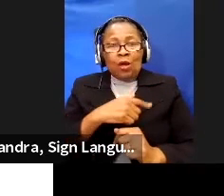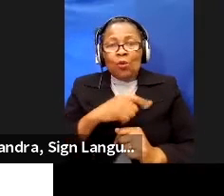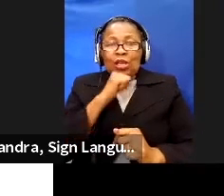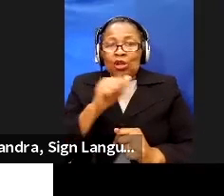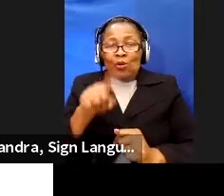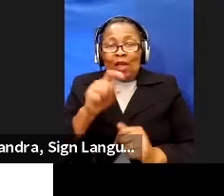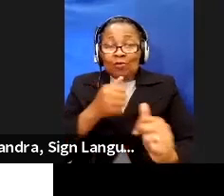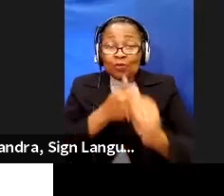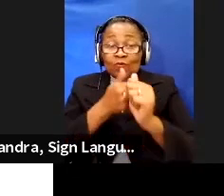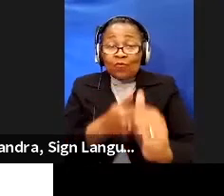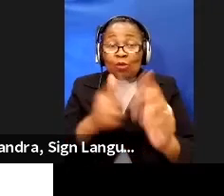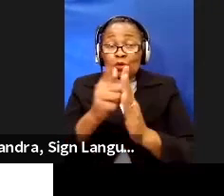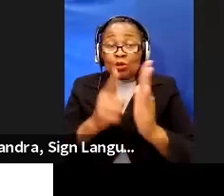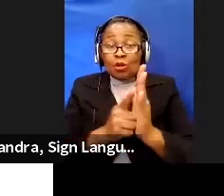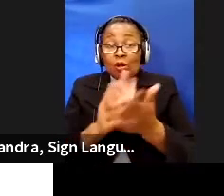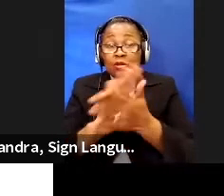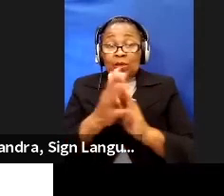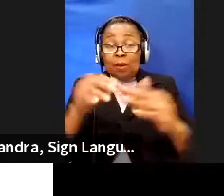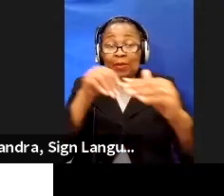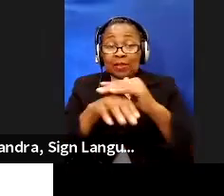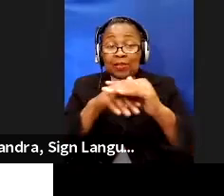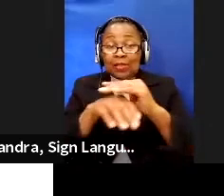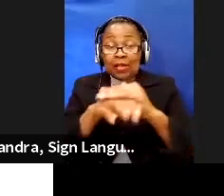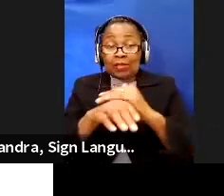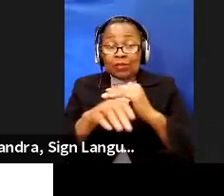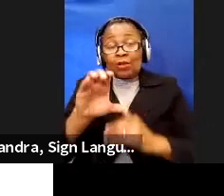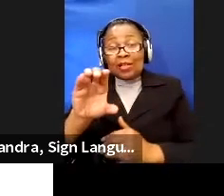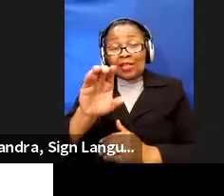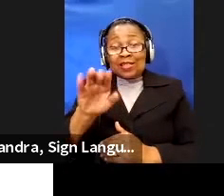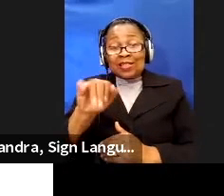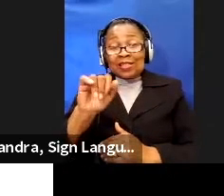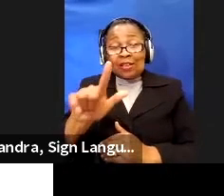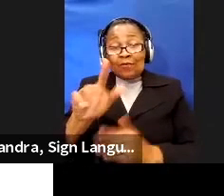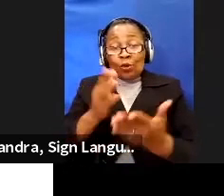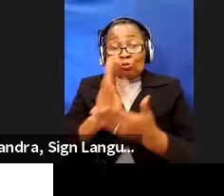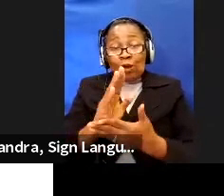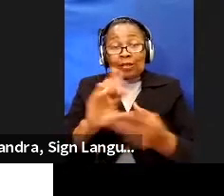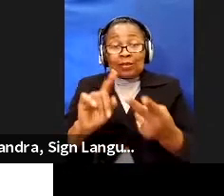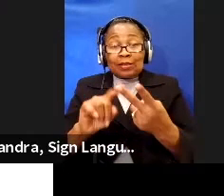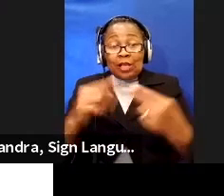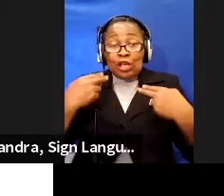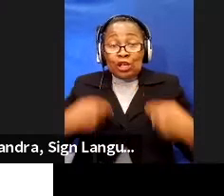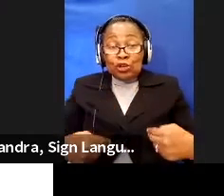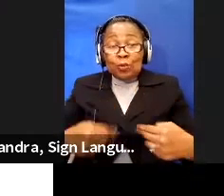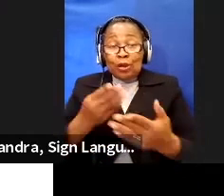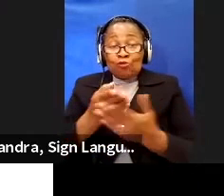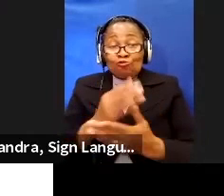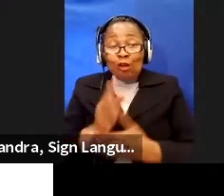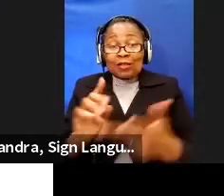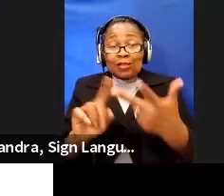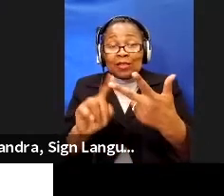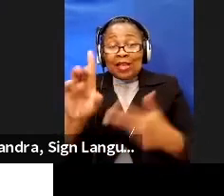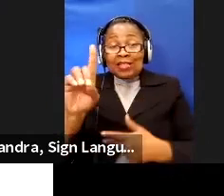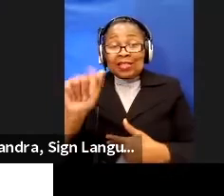laws in order to be accessible. Civil rights and human rights and disability rights go together. We cannot